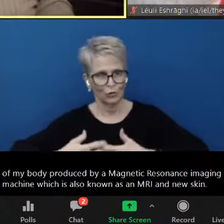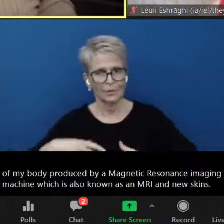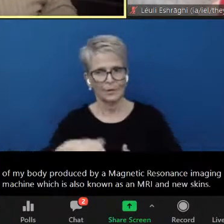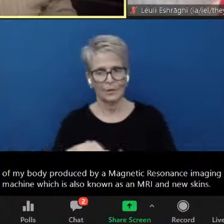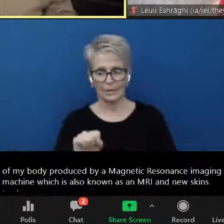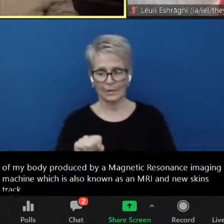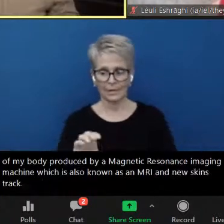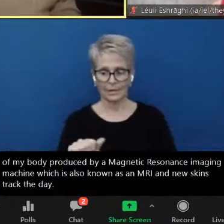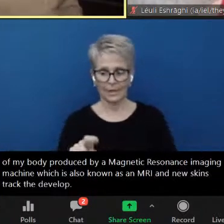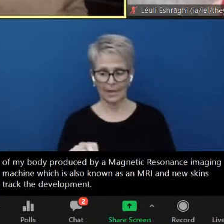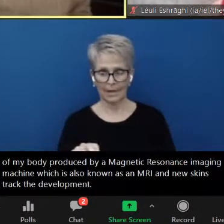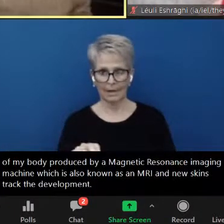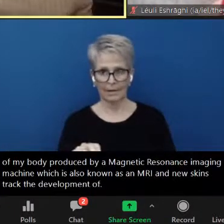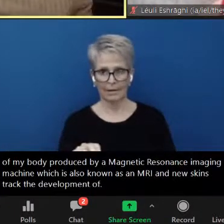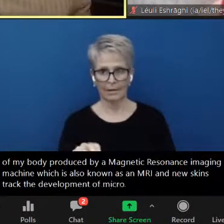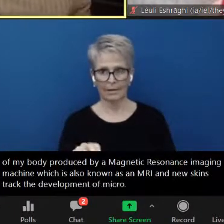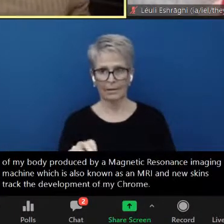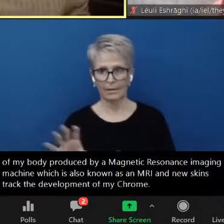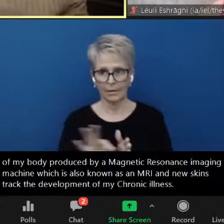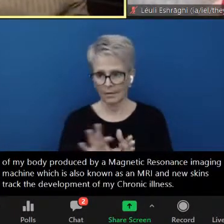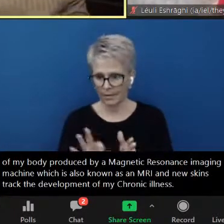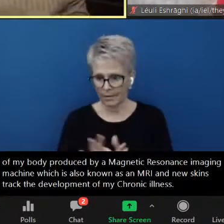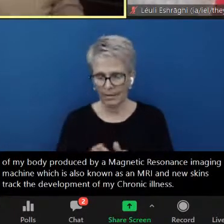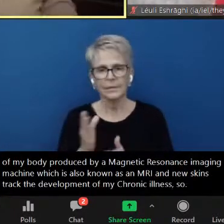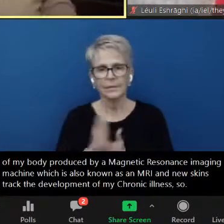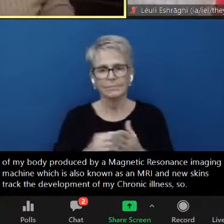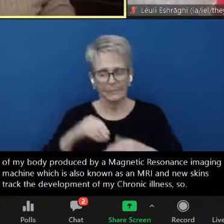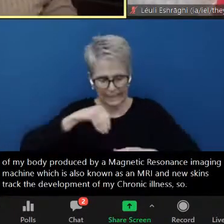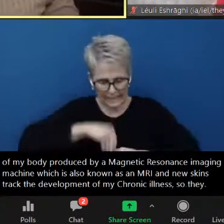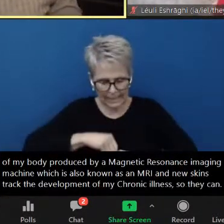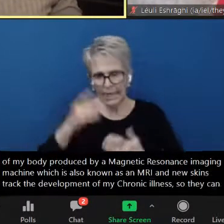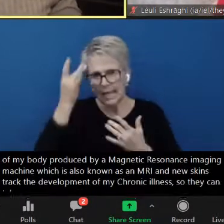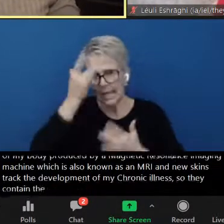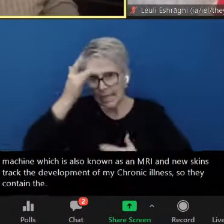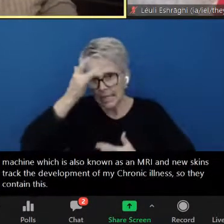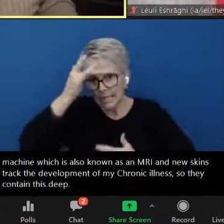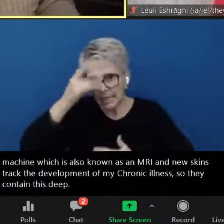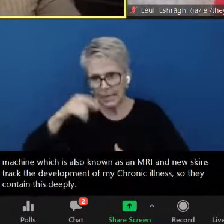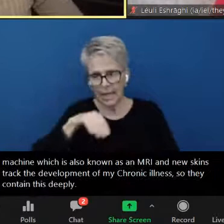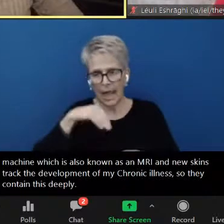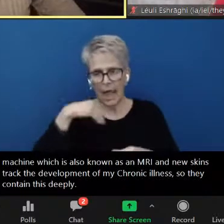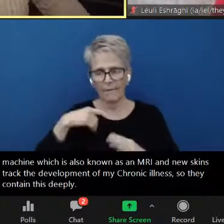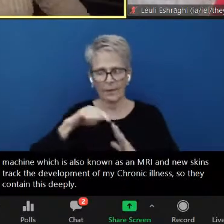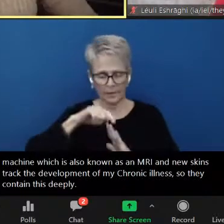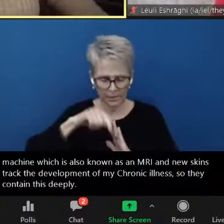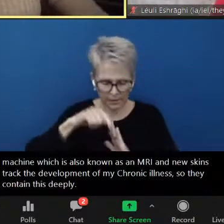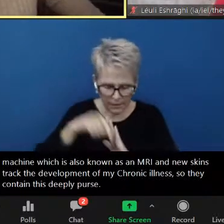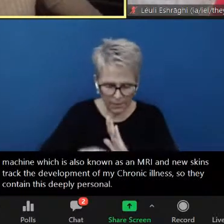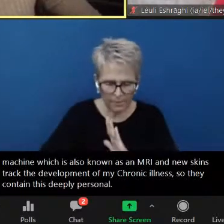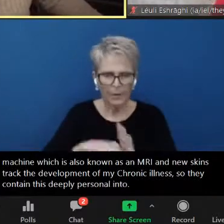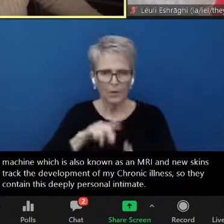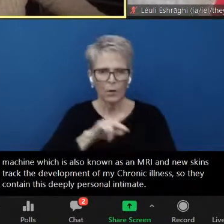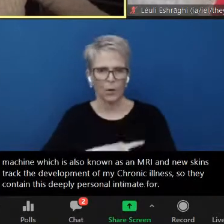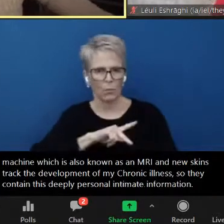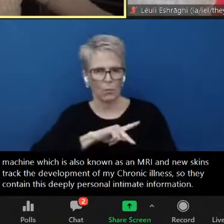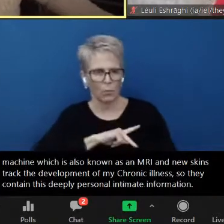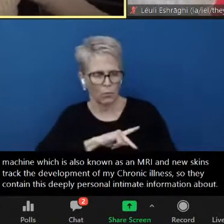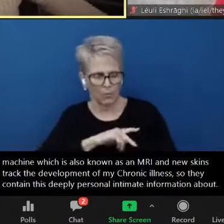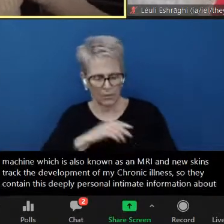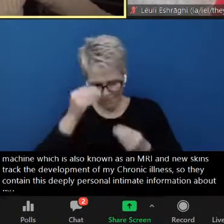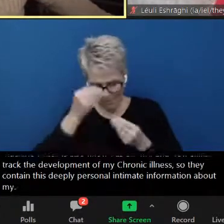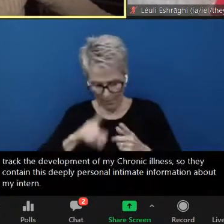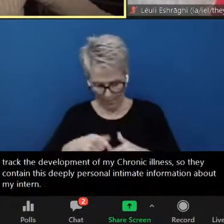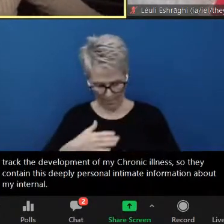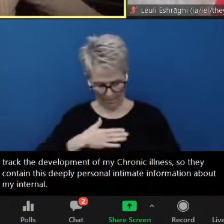scans track the development of my chronic illness. So they contain this deeply personal, intimate information about